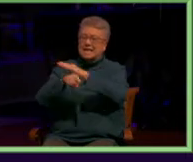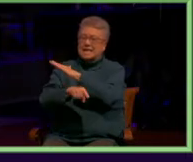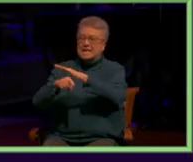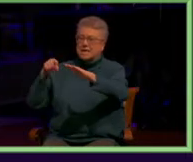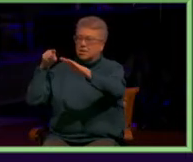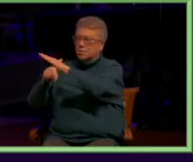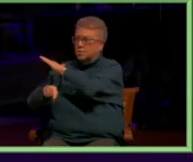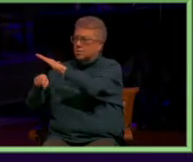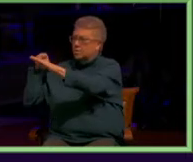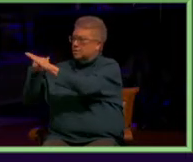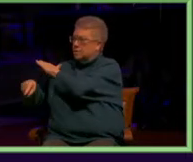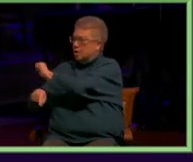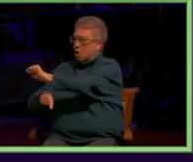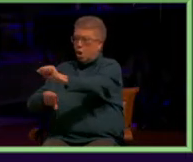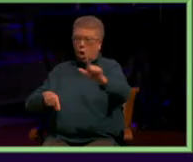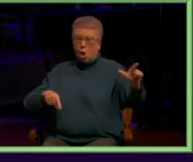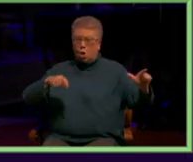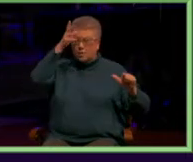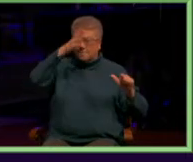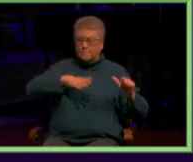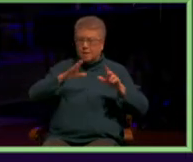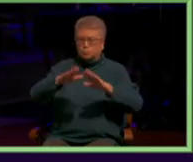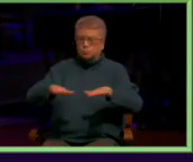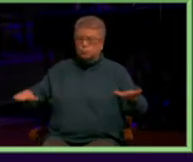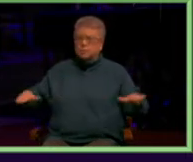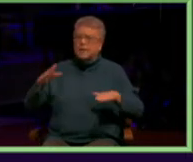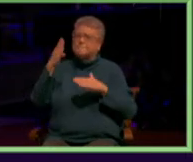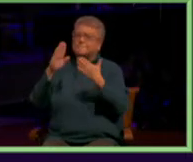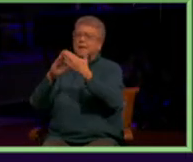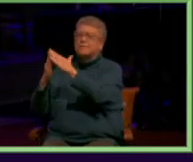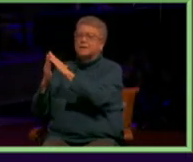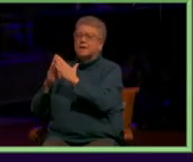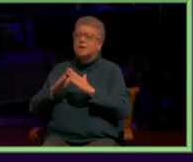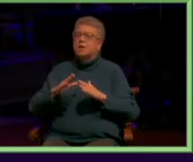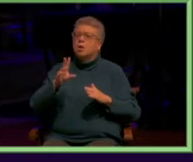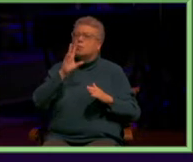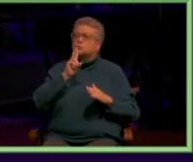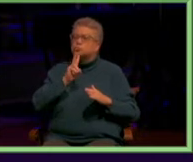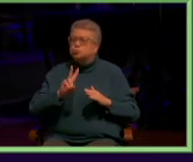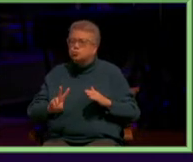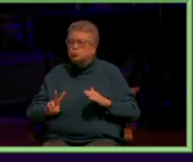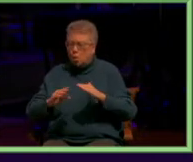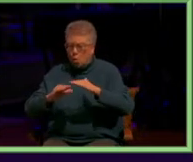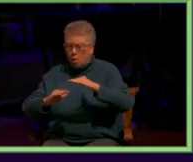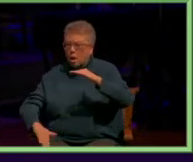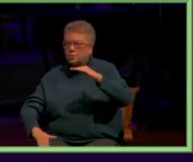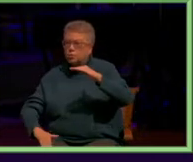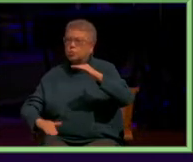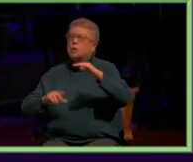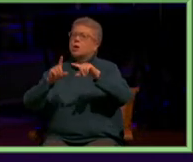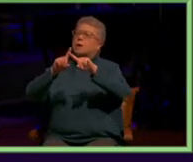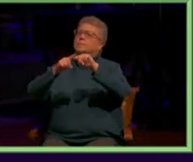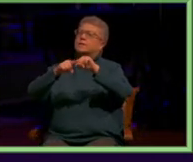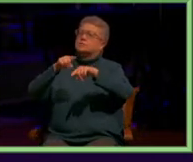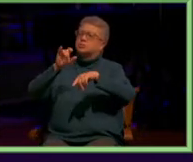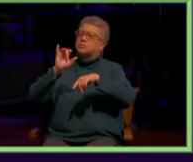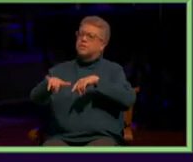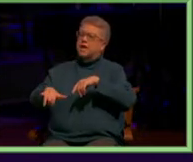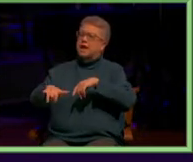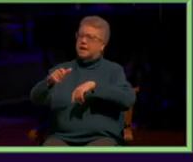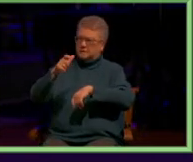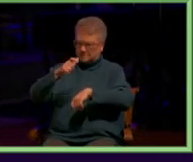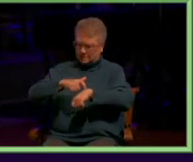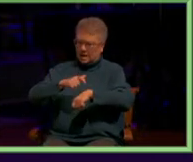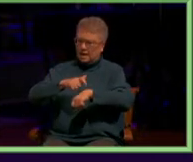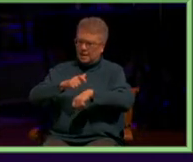male children in Bethlehem and all that region who were 2 years old or under, according to the time that he had